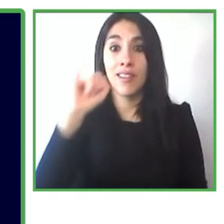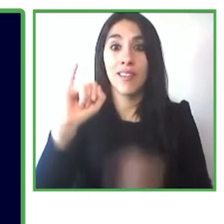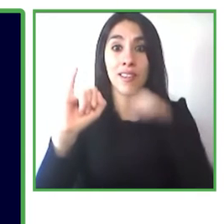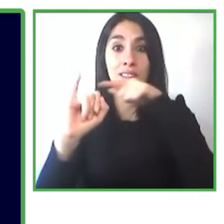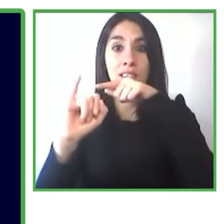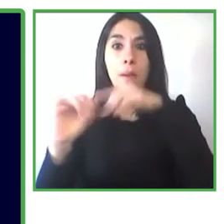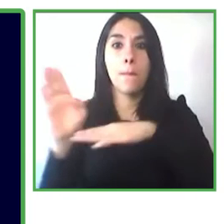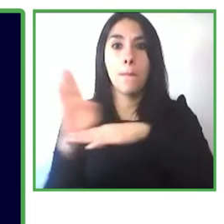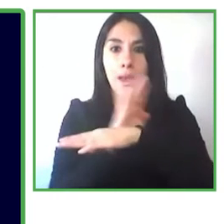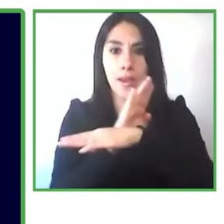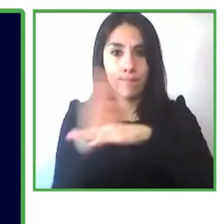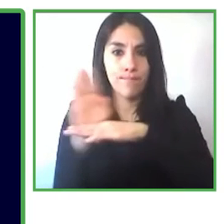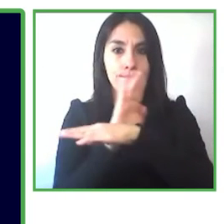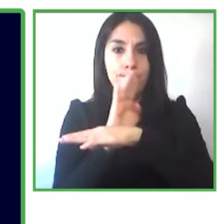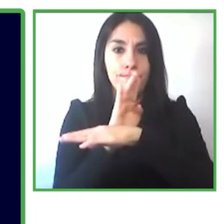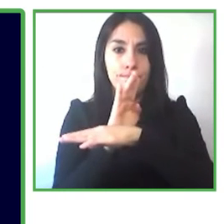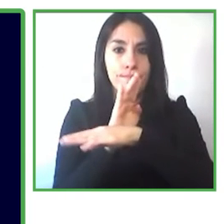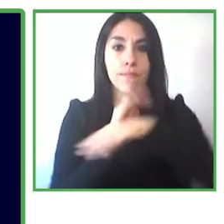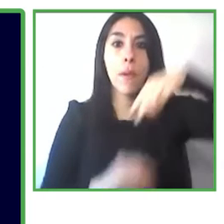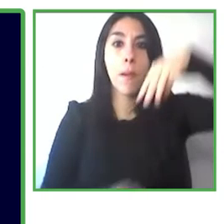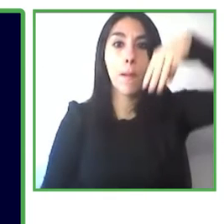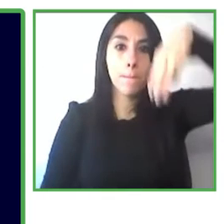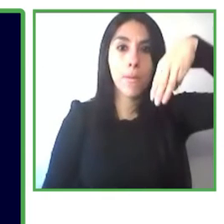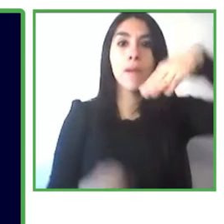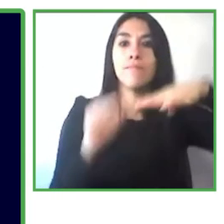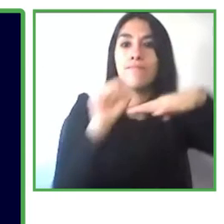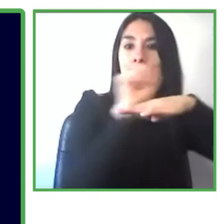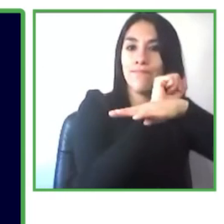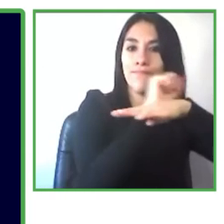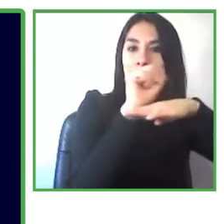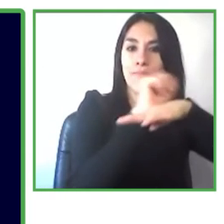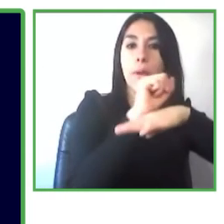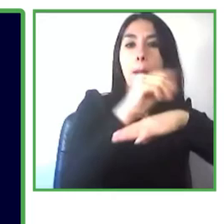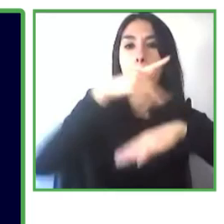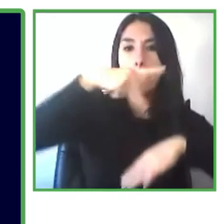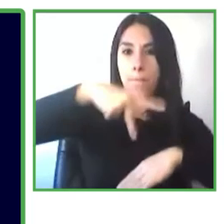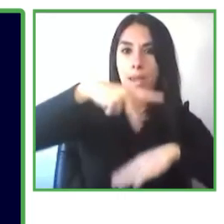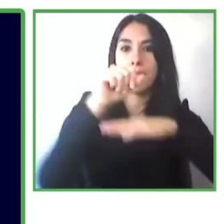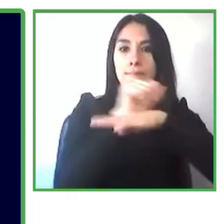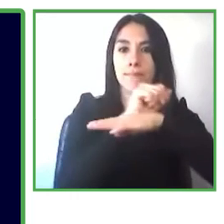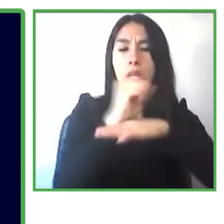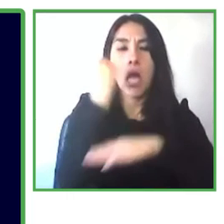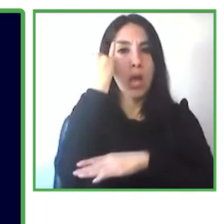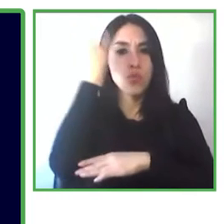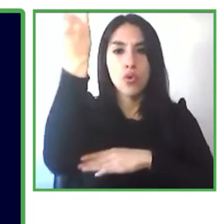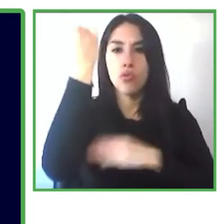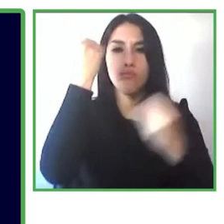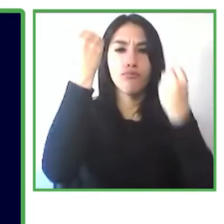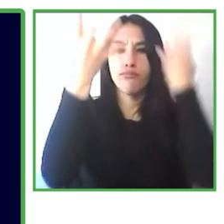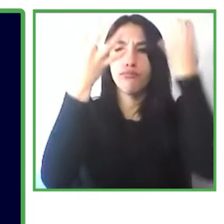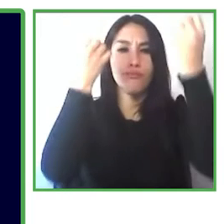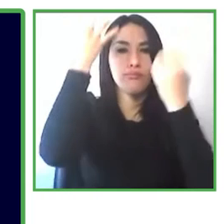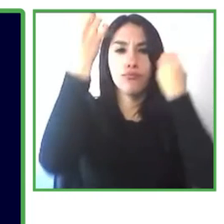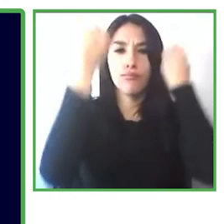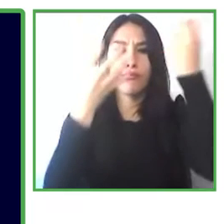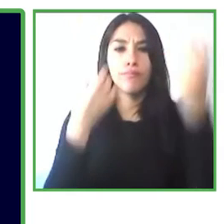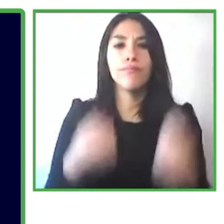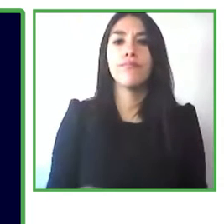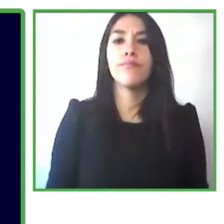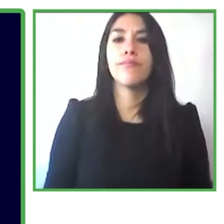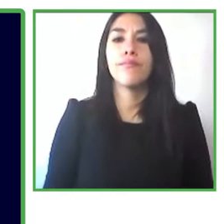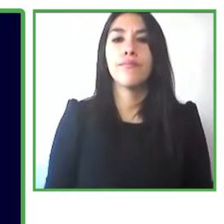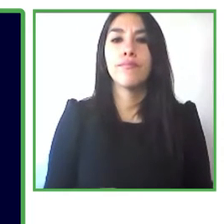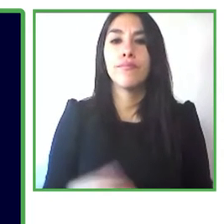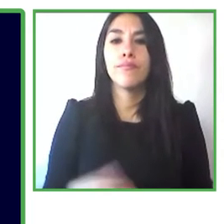for impact, for innovation, for imagination. So how does this